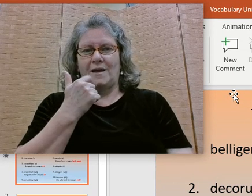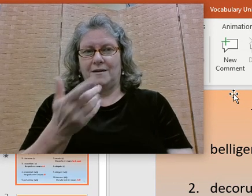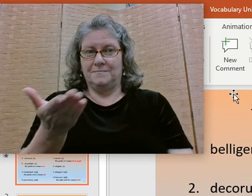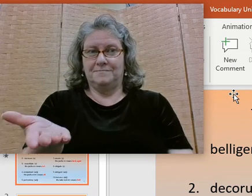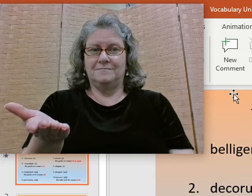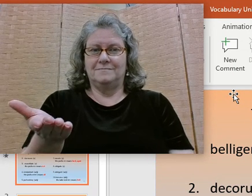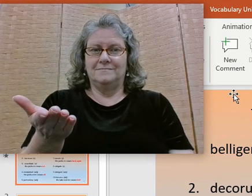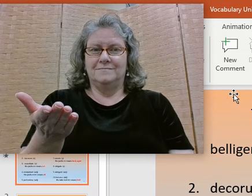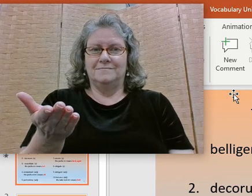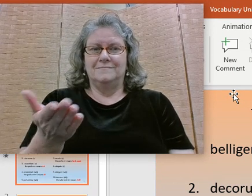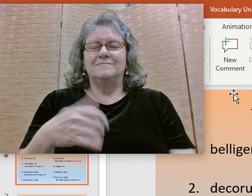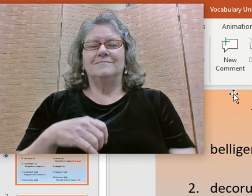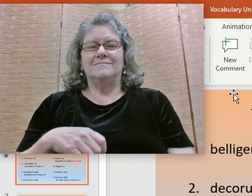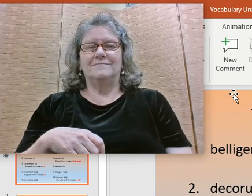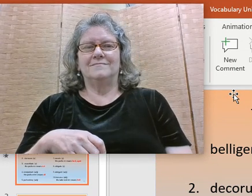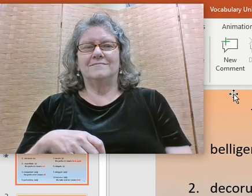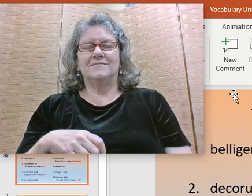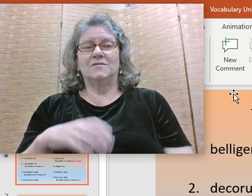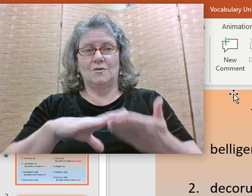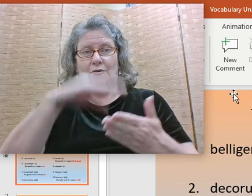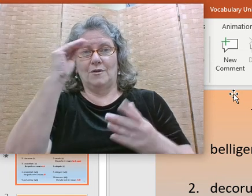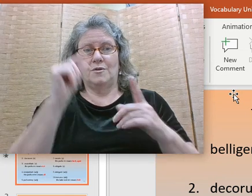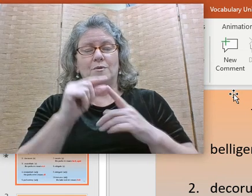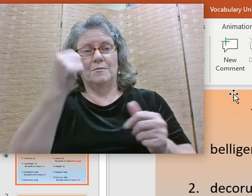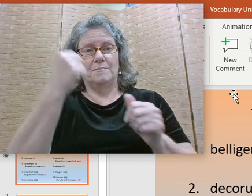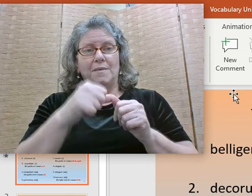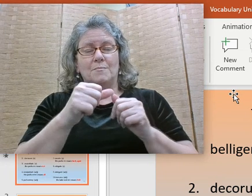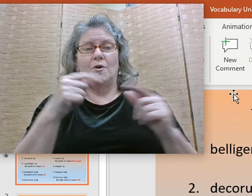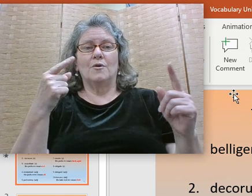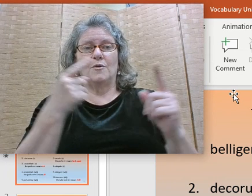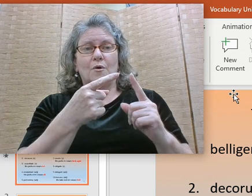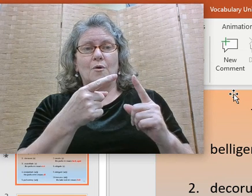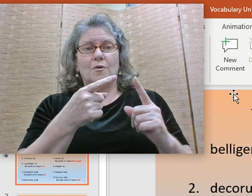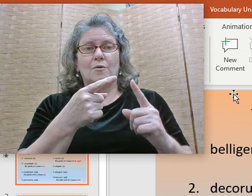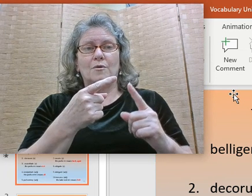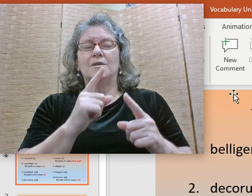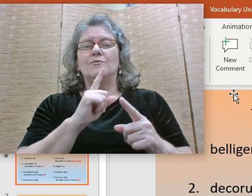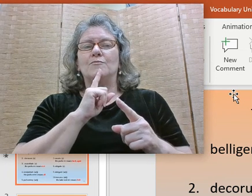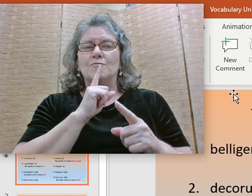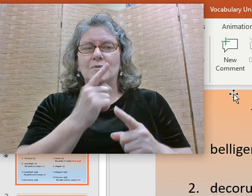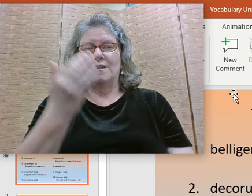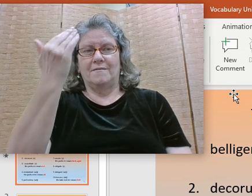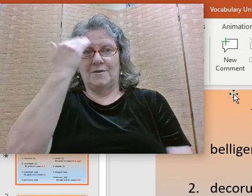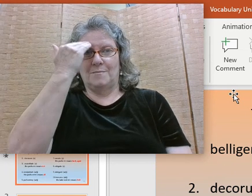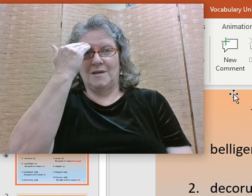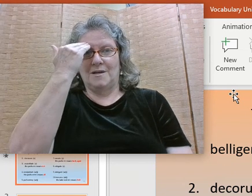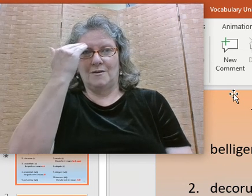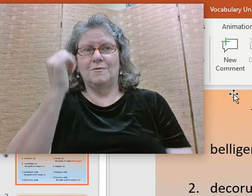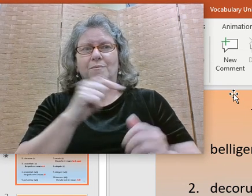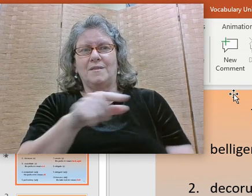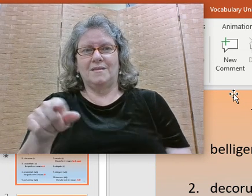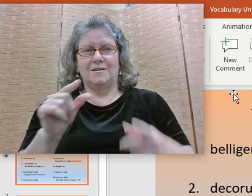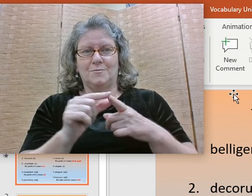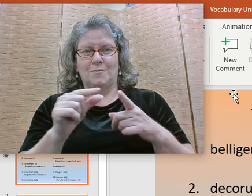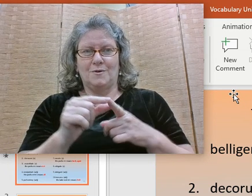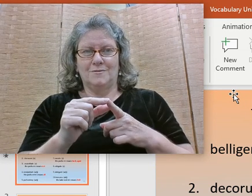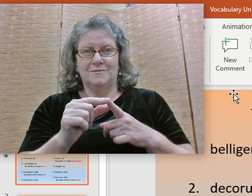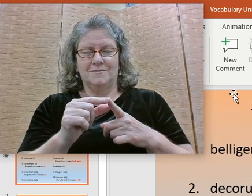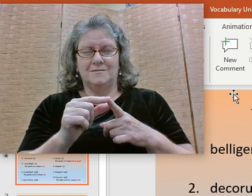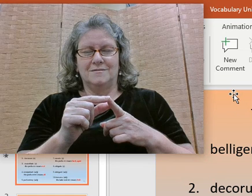in addition to kind of learning these words, remember, our goal is to get really familiar with these words, to